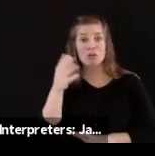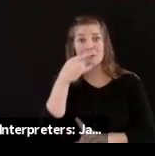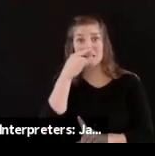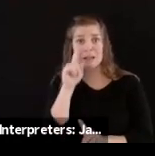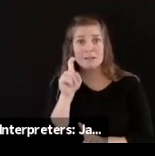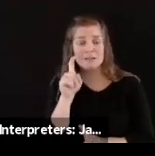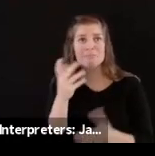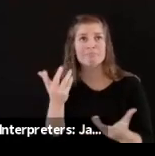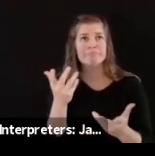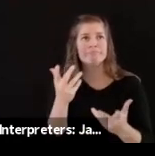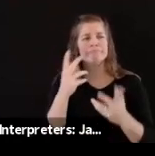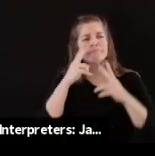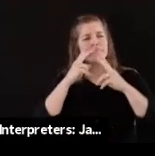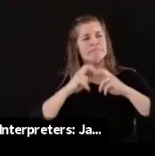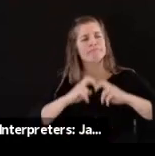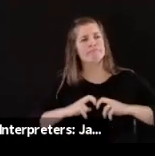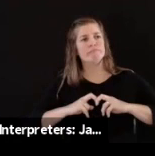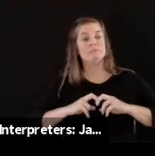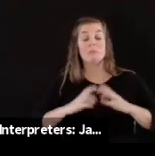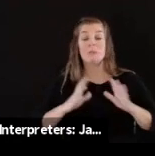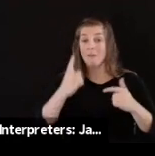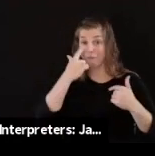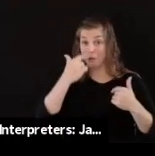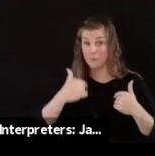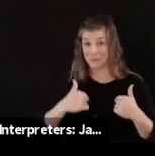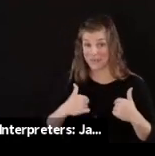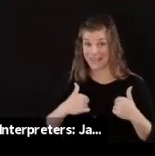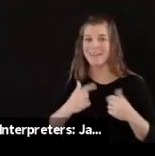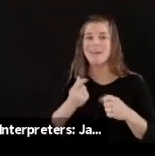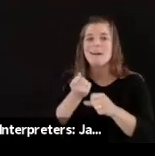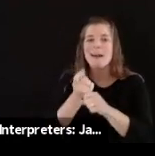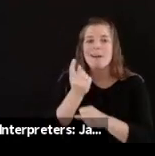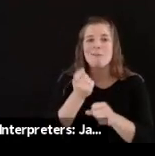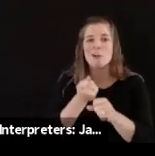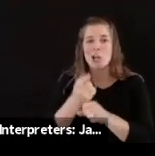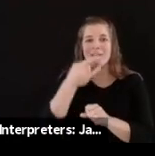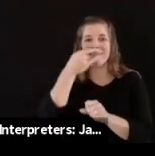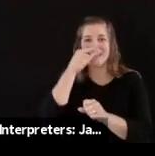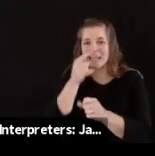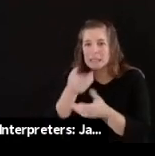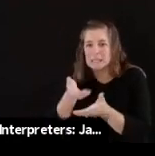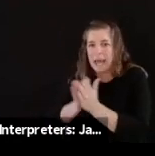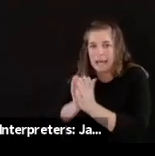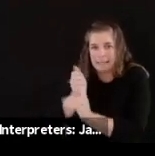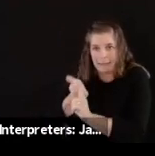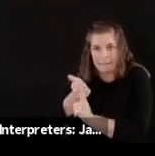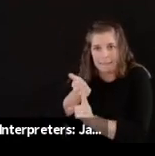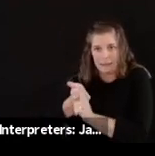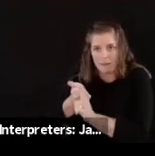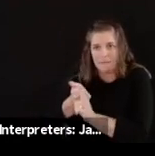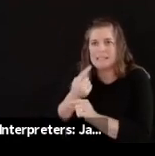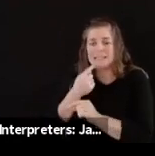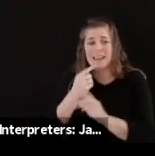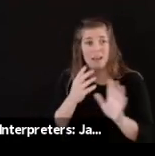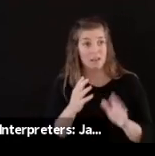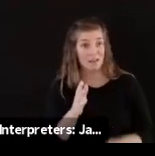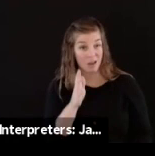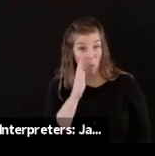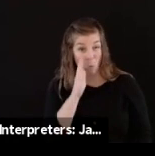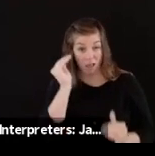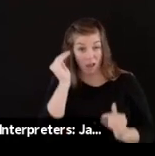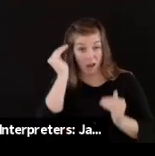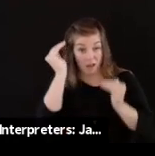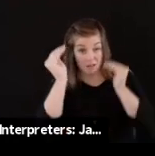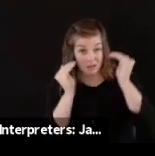most profoundly for me, every single year they ask themselves whether adults will ever listen to their